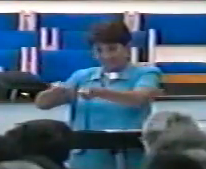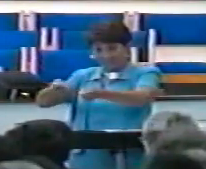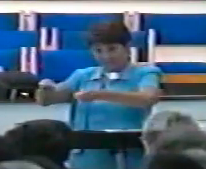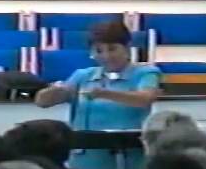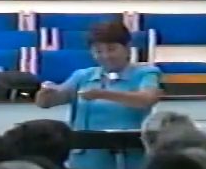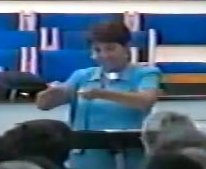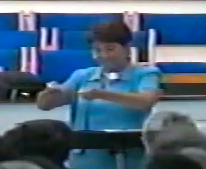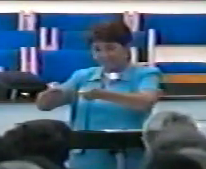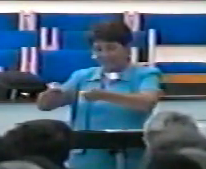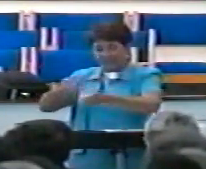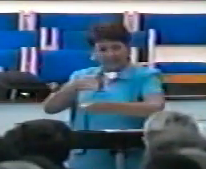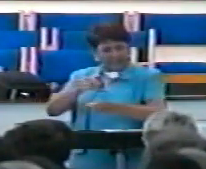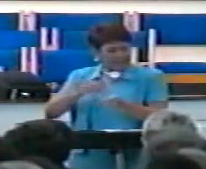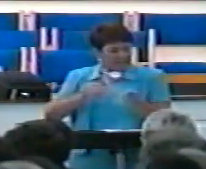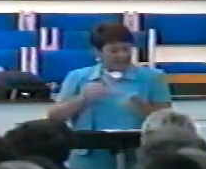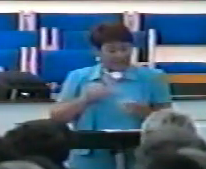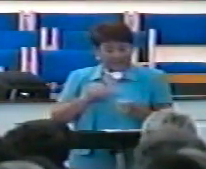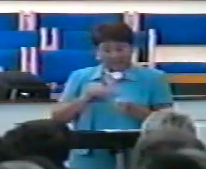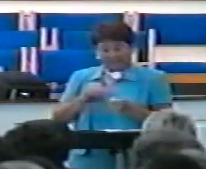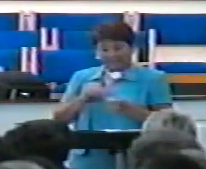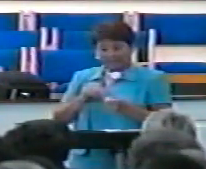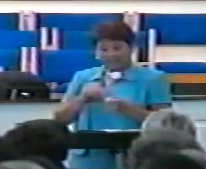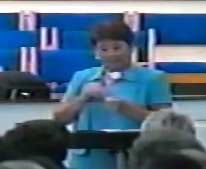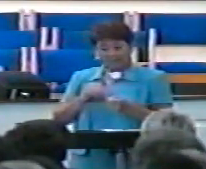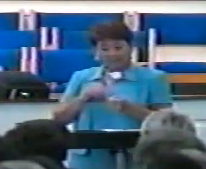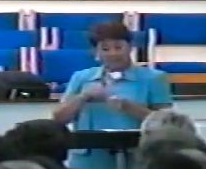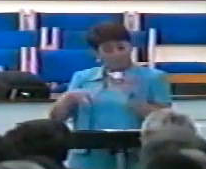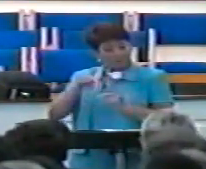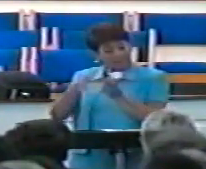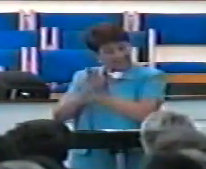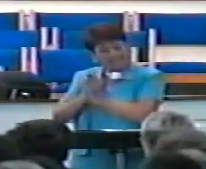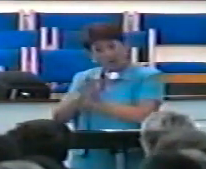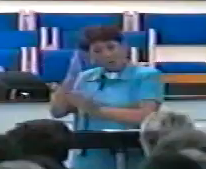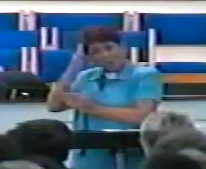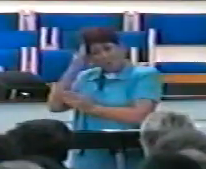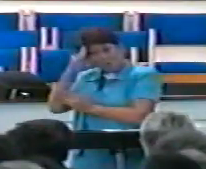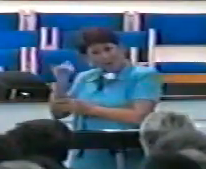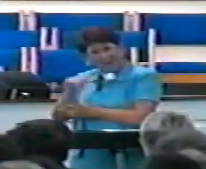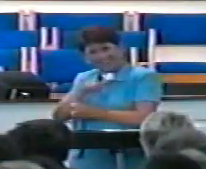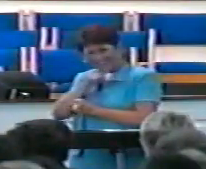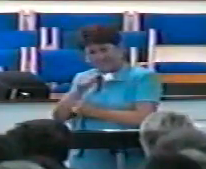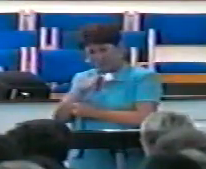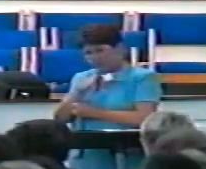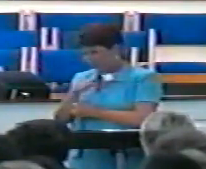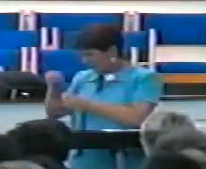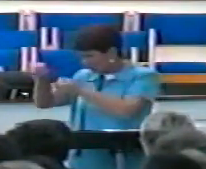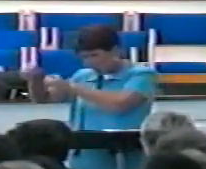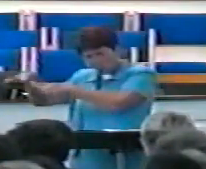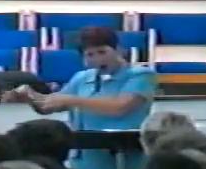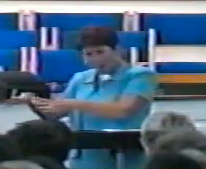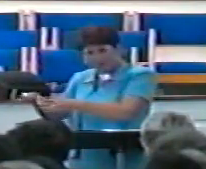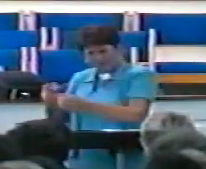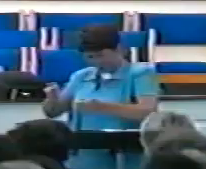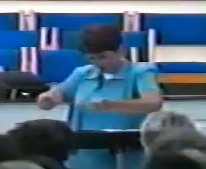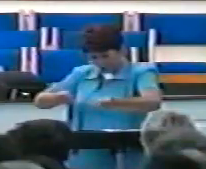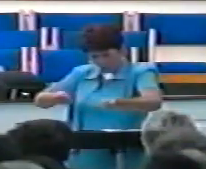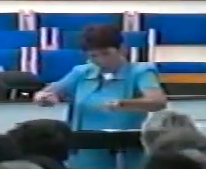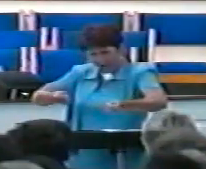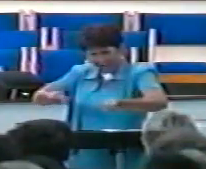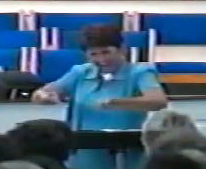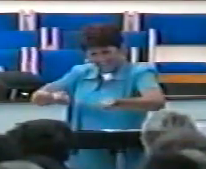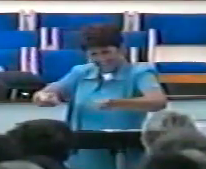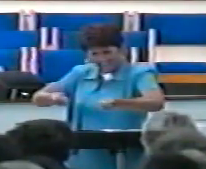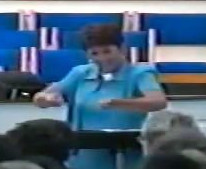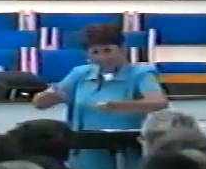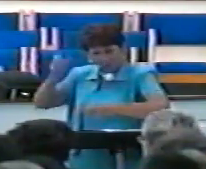didn't you just turn loose of the reins? And the man just before He died. He leaned up on one elbow